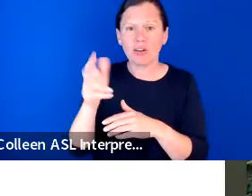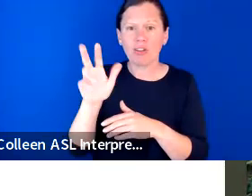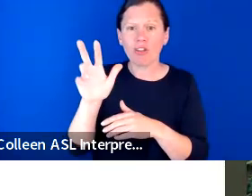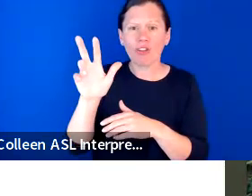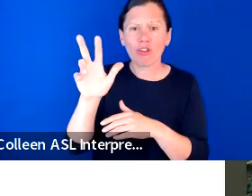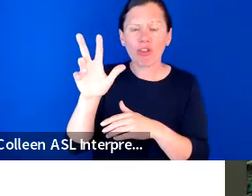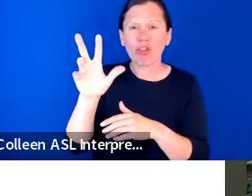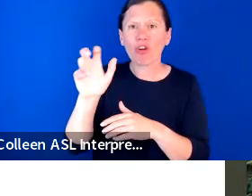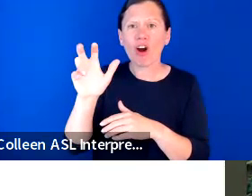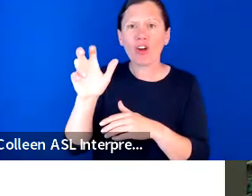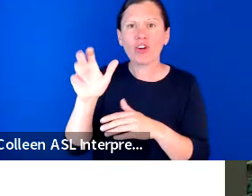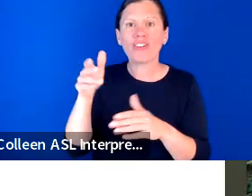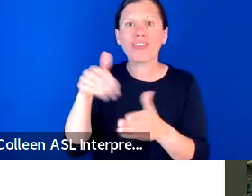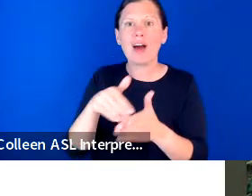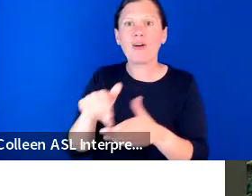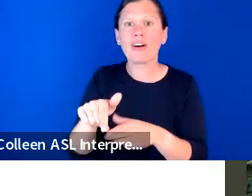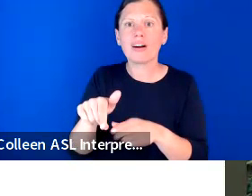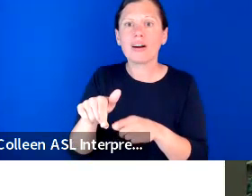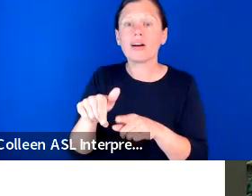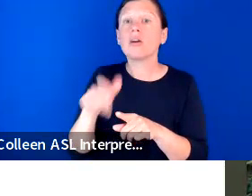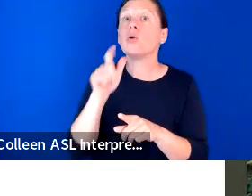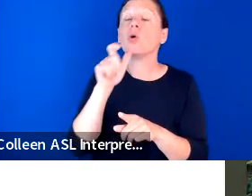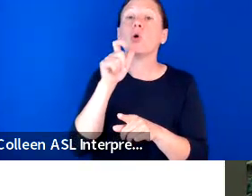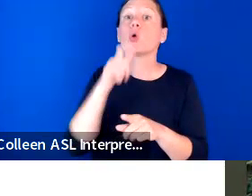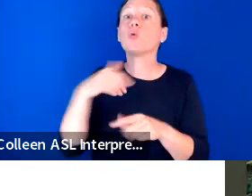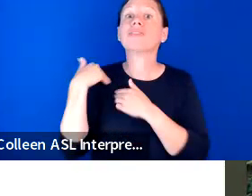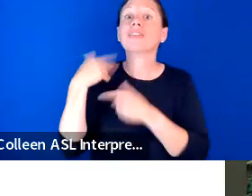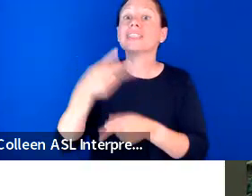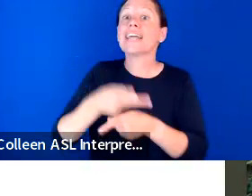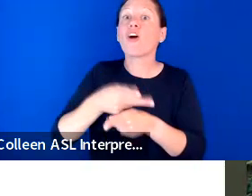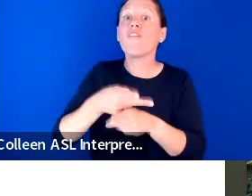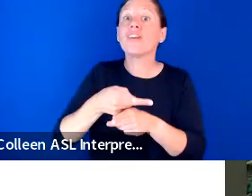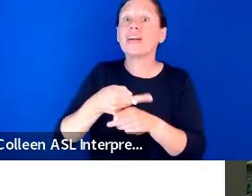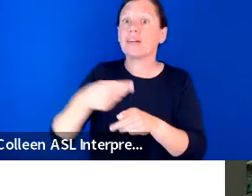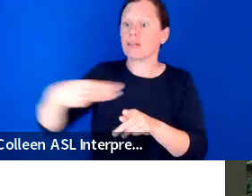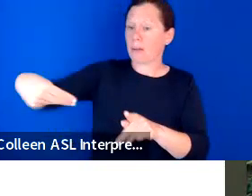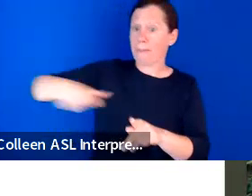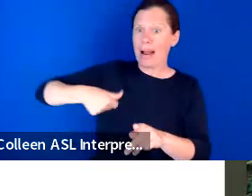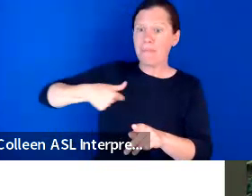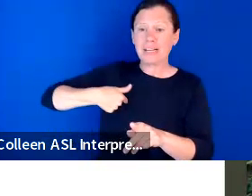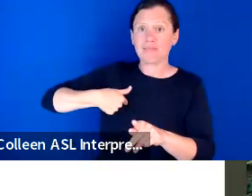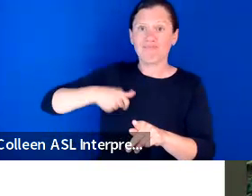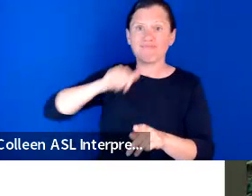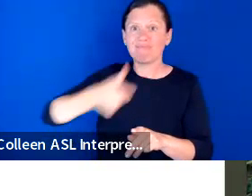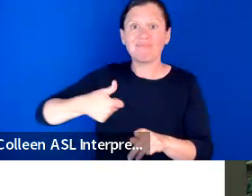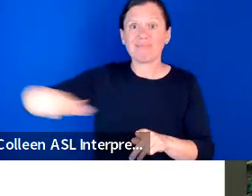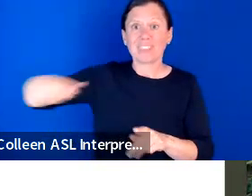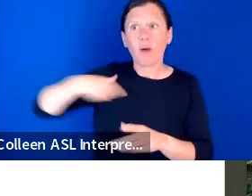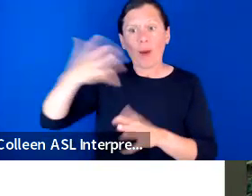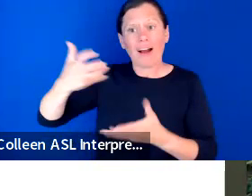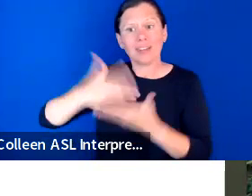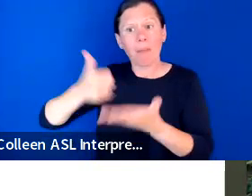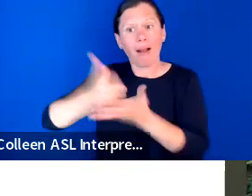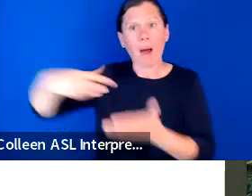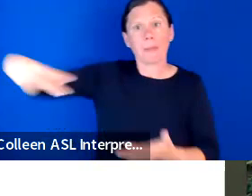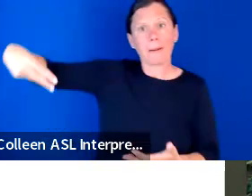Most working caregivers say a program that paid for them for the hours that they provide care would be helpful. So Walk Cares Fund